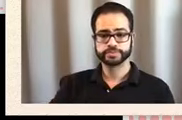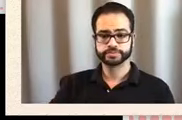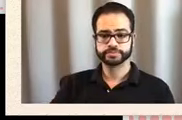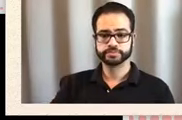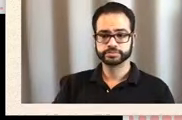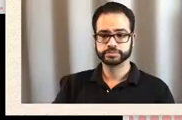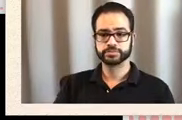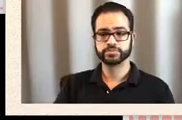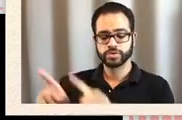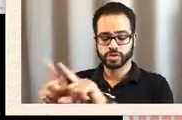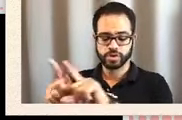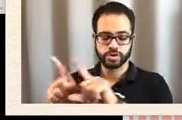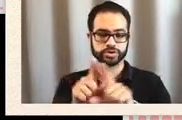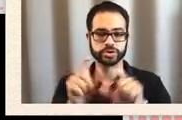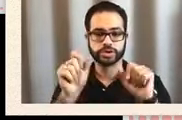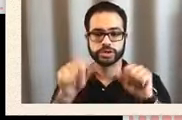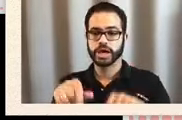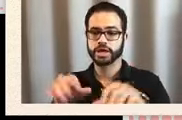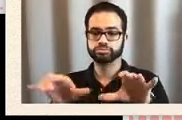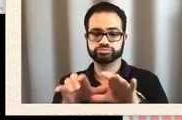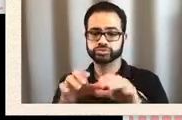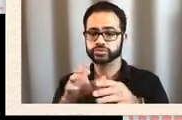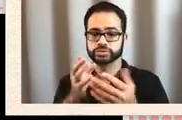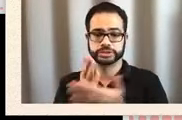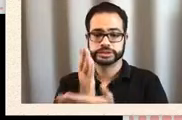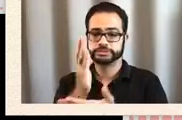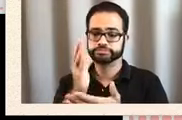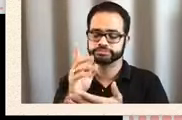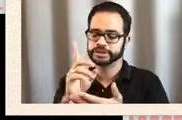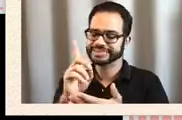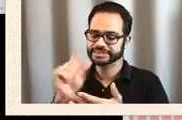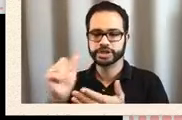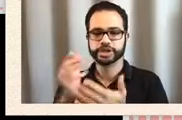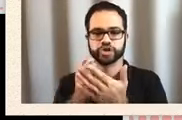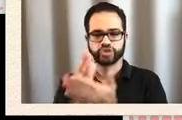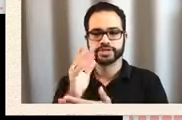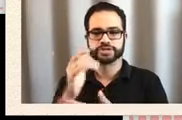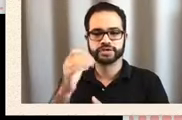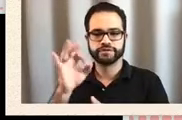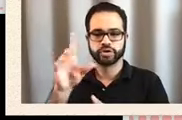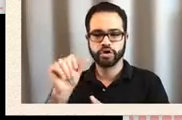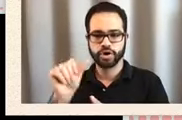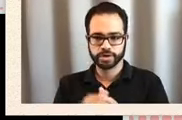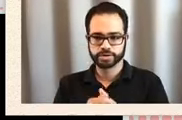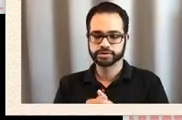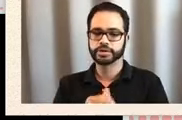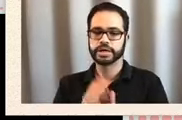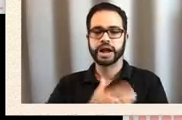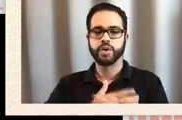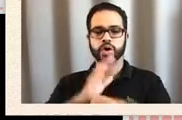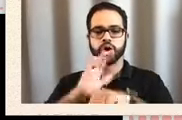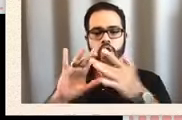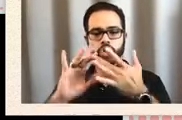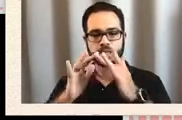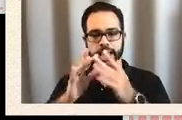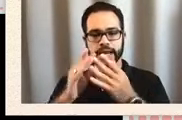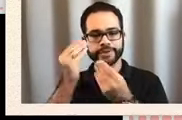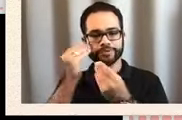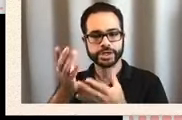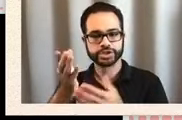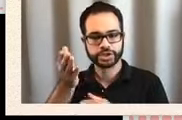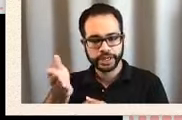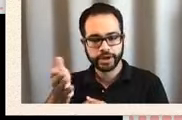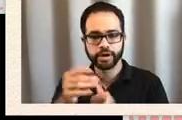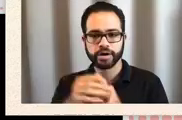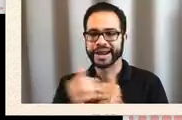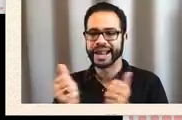do Disability Rights Florida. So that's the intake line and also our online intake. And that is for anything that's not related to